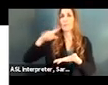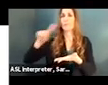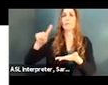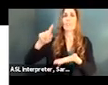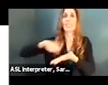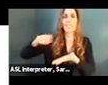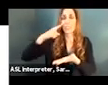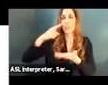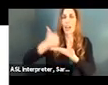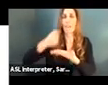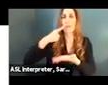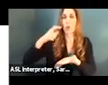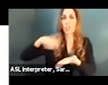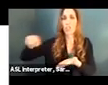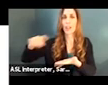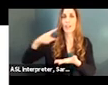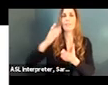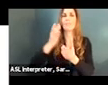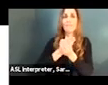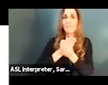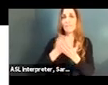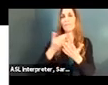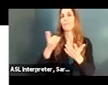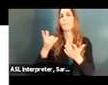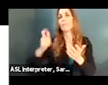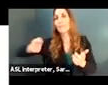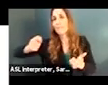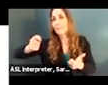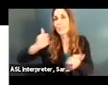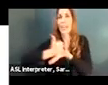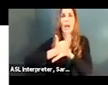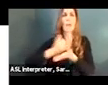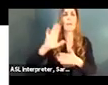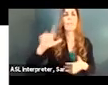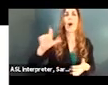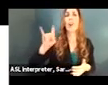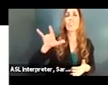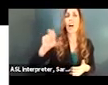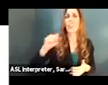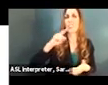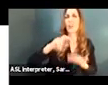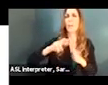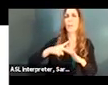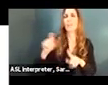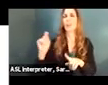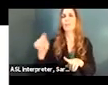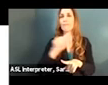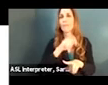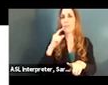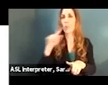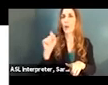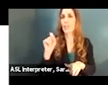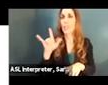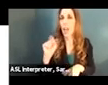check, an adaptive nail clipper holder, like I mentioned, a ball stylus, which has a little part at the end to select on a tablet, a